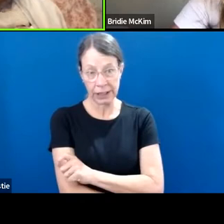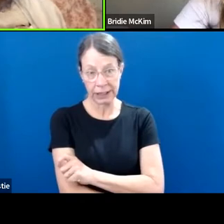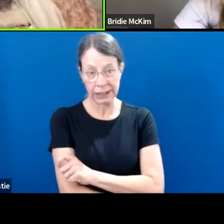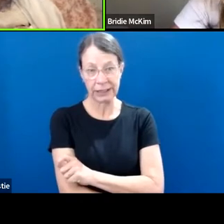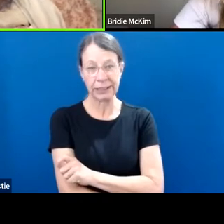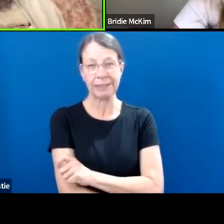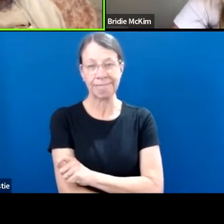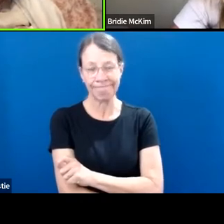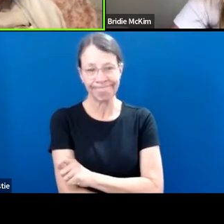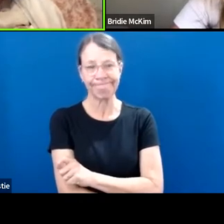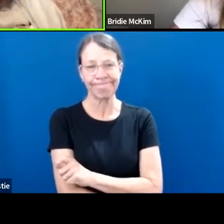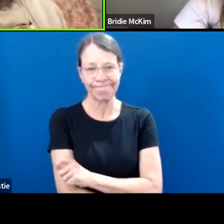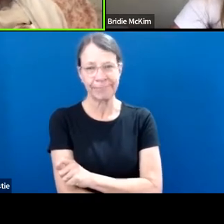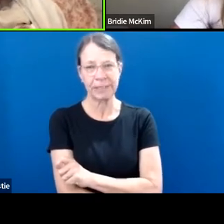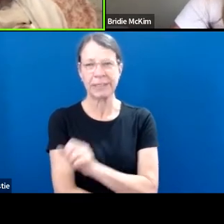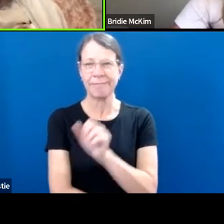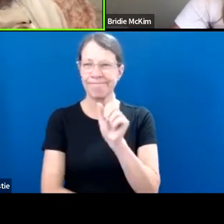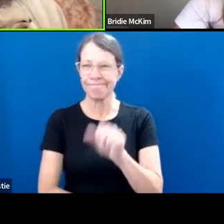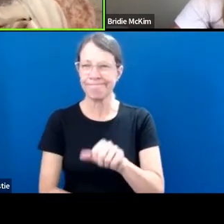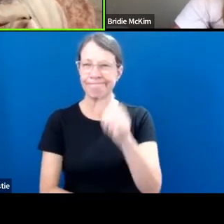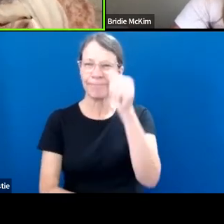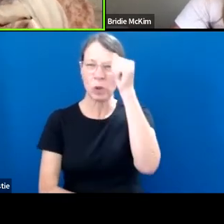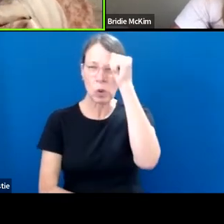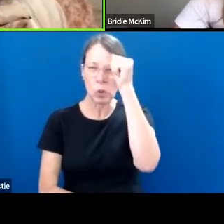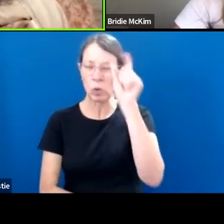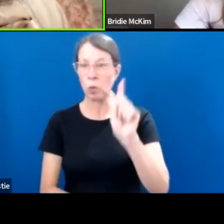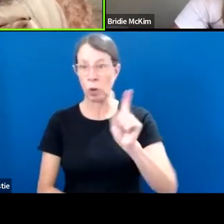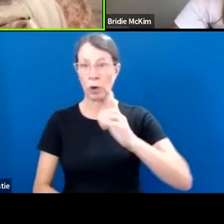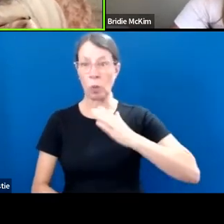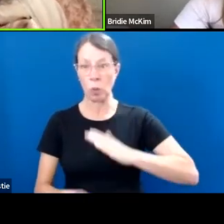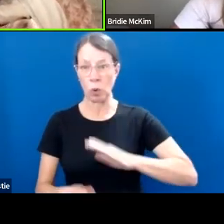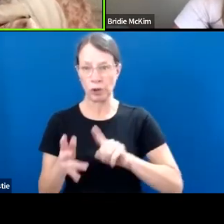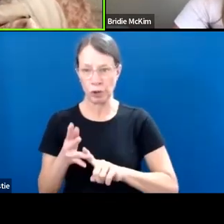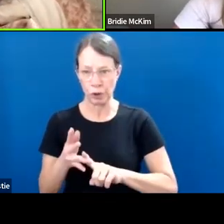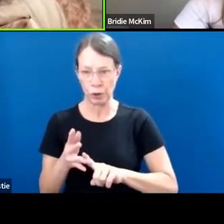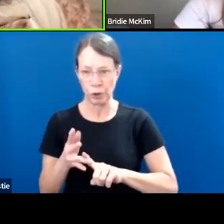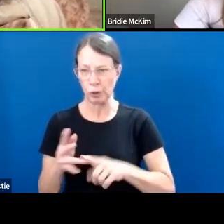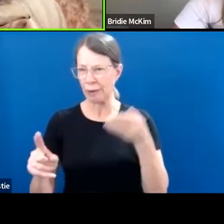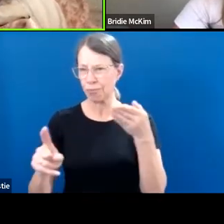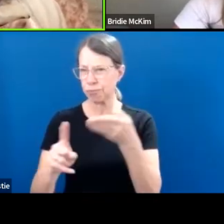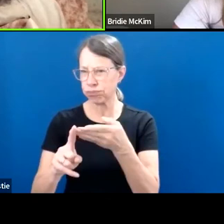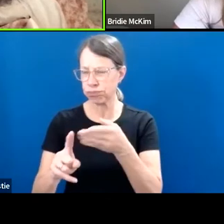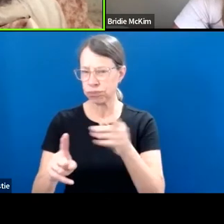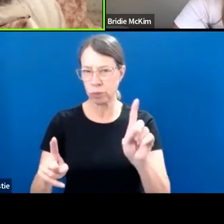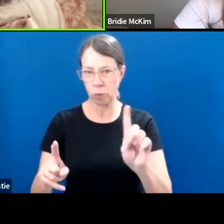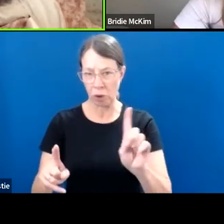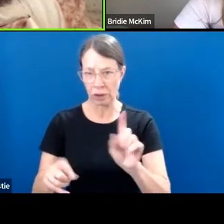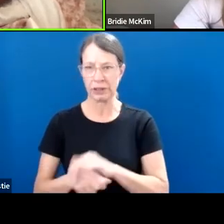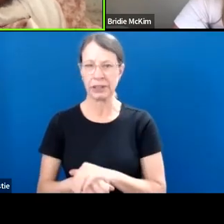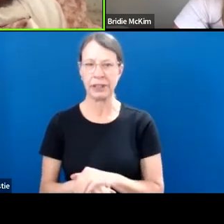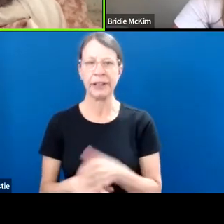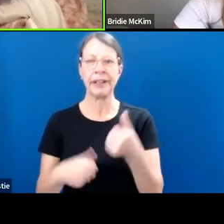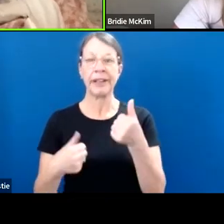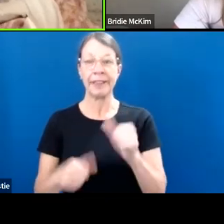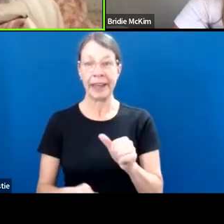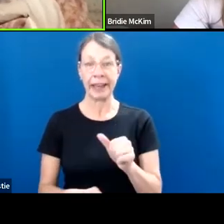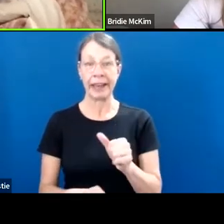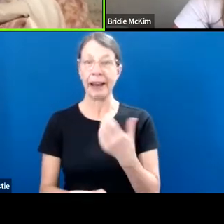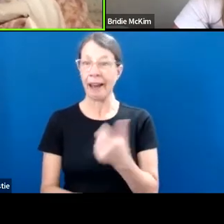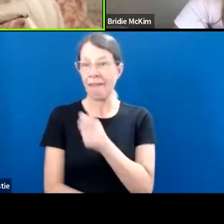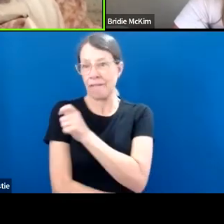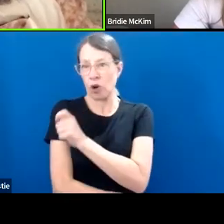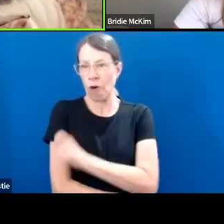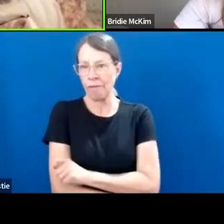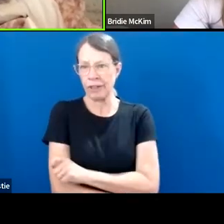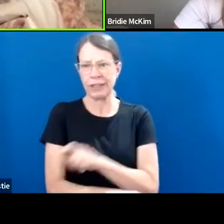know what it is that you want to do and where you want to go, and have the confidence to stand up and